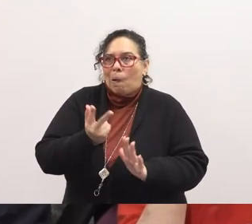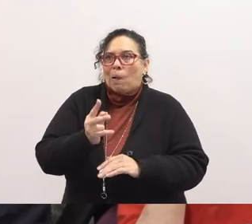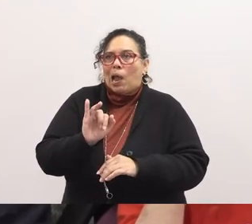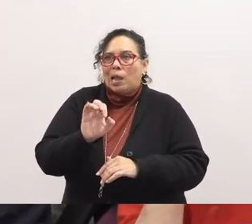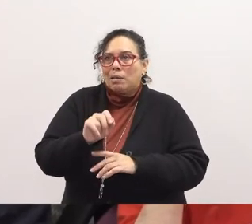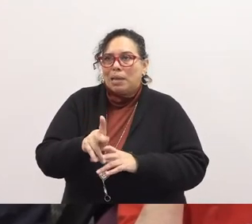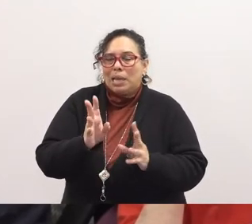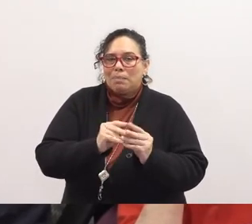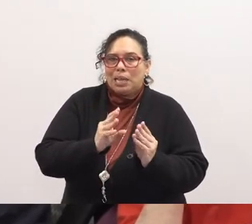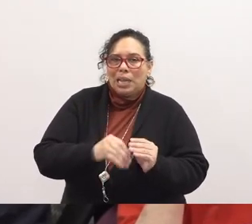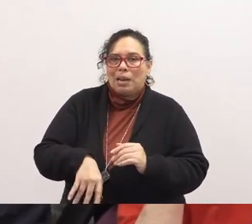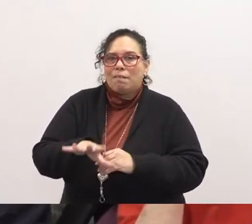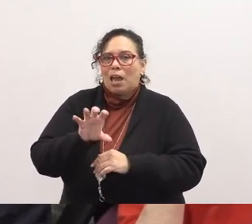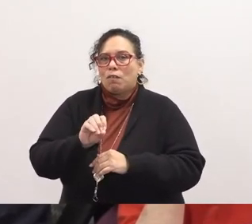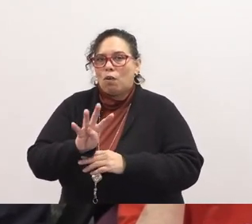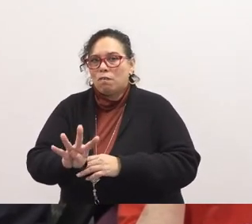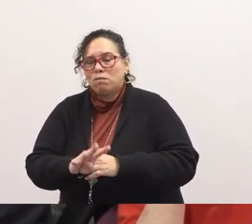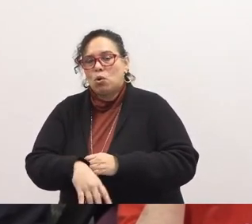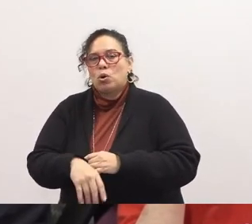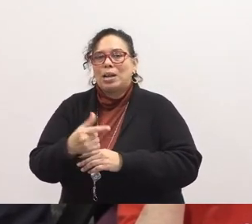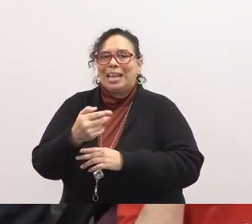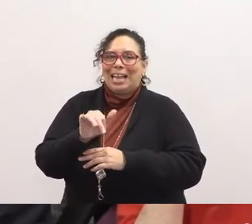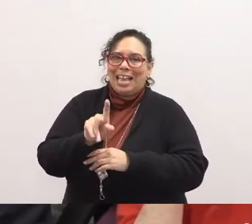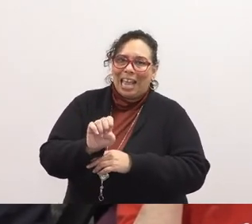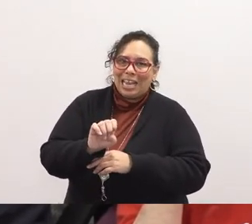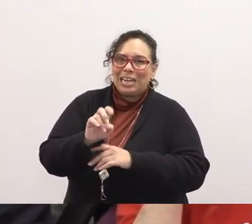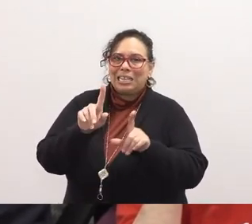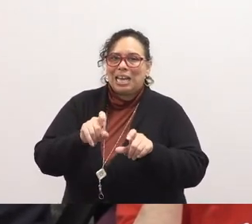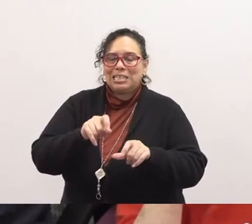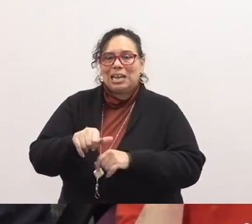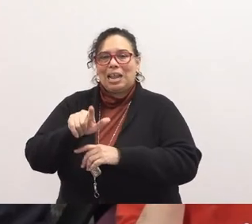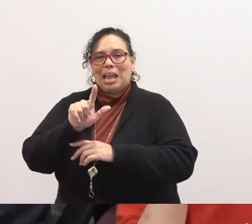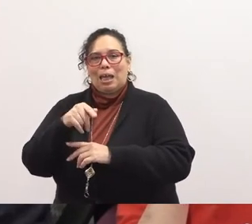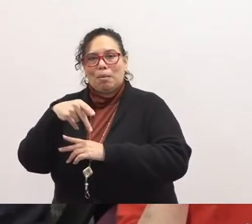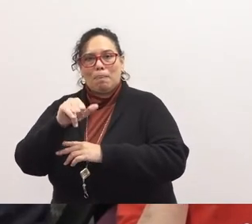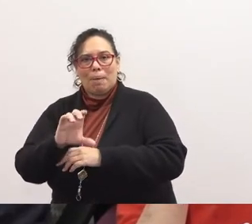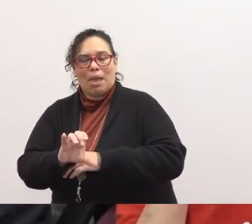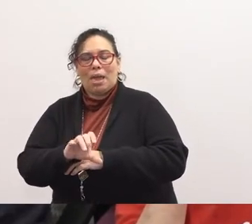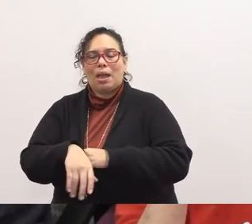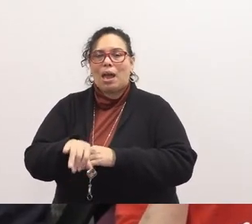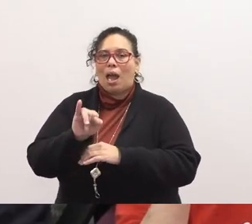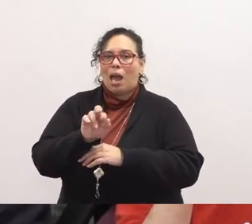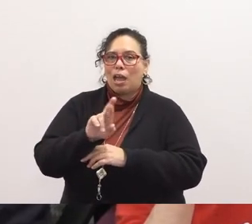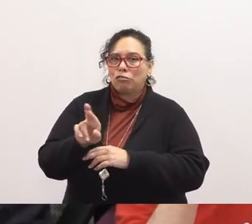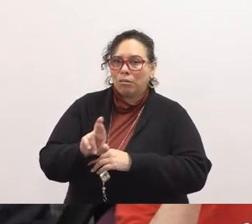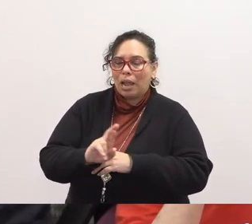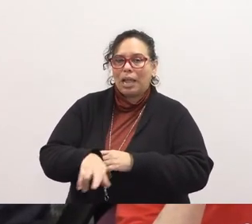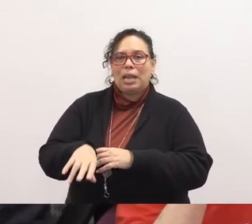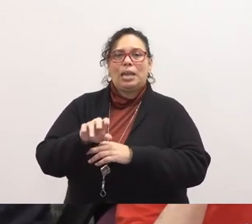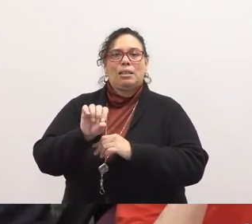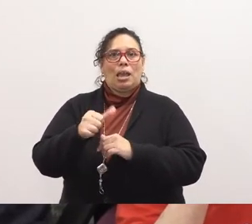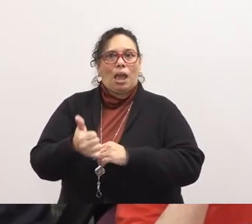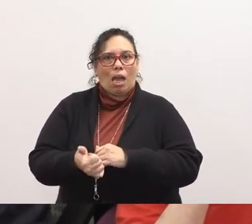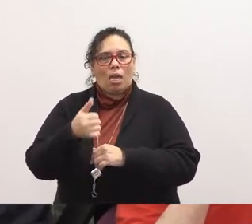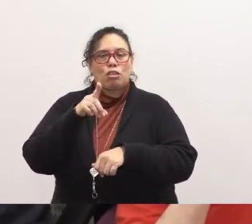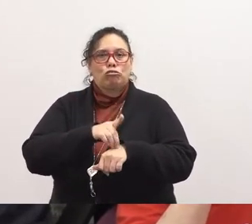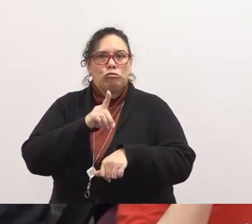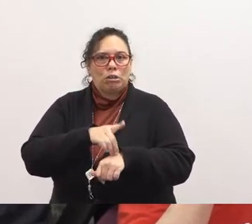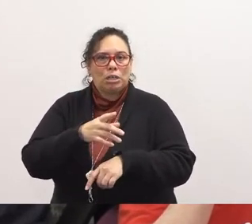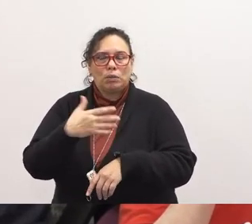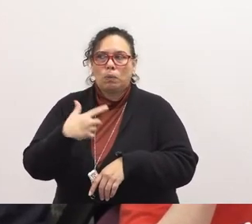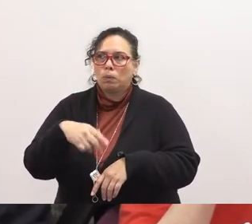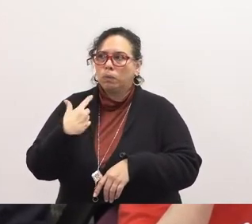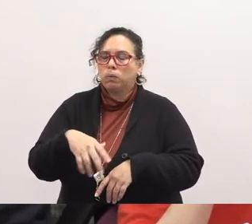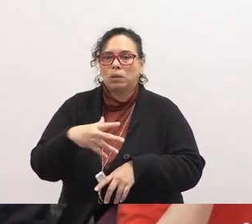meetings, 504s, gate testing, LPAC, iReady, SBAC testing, or the many other duties that take me